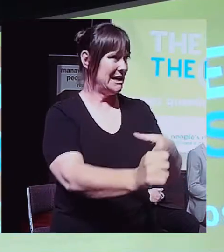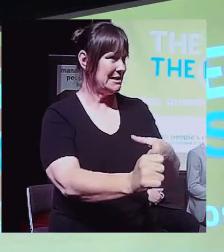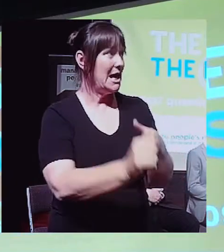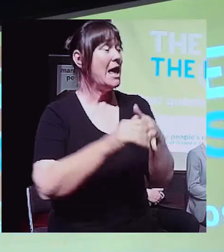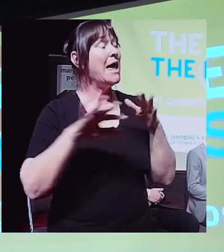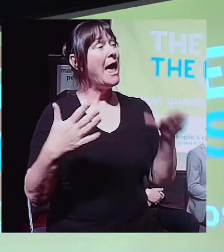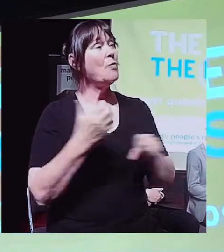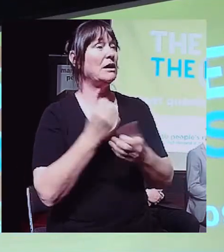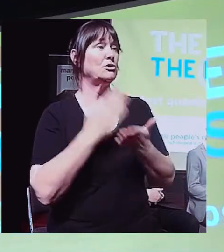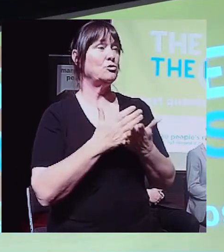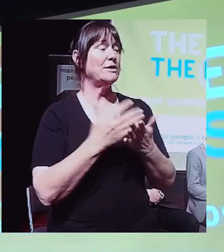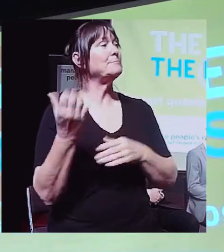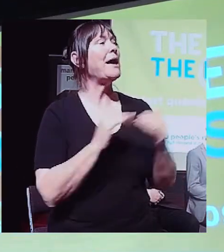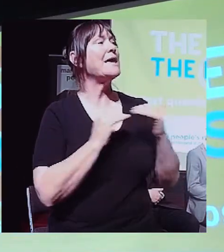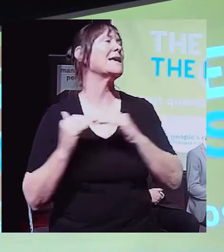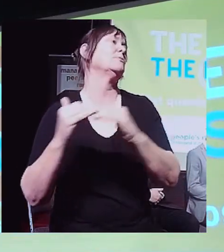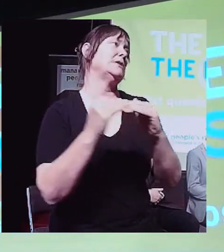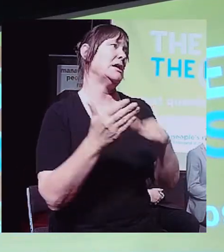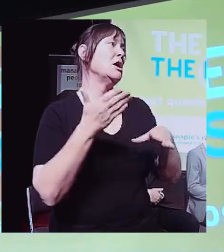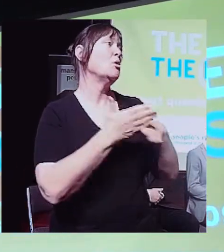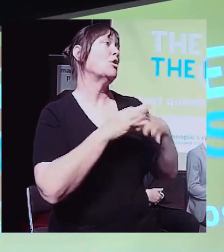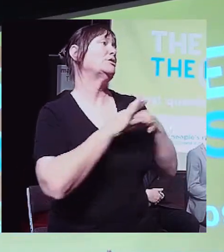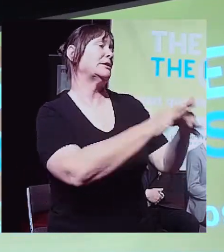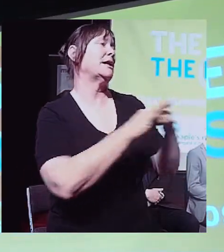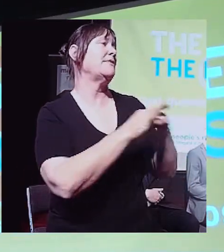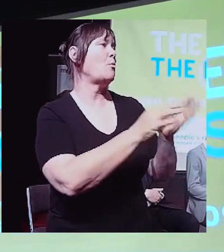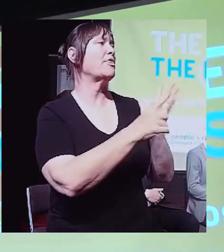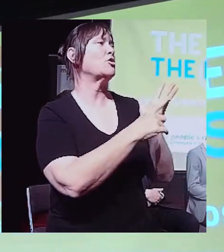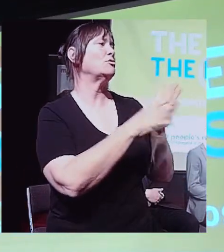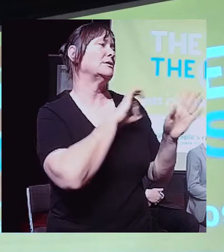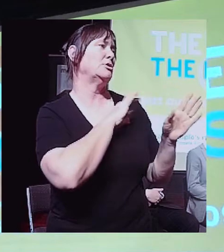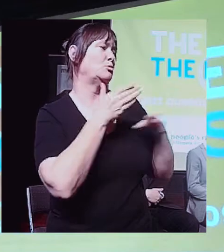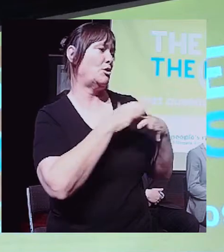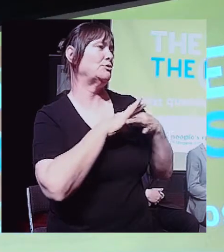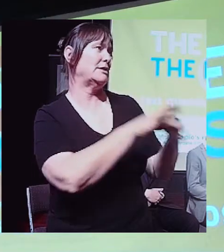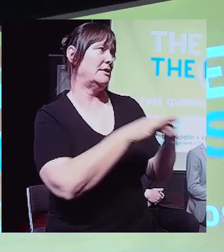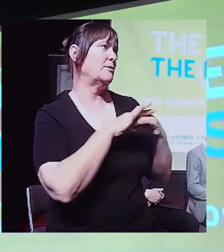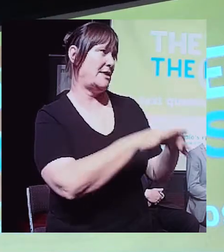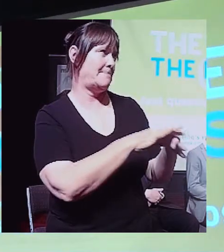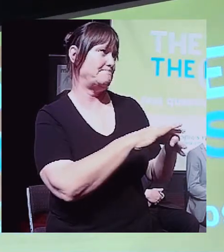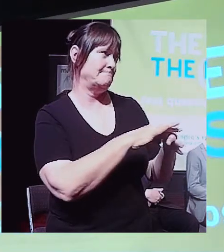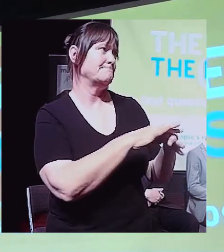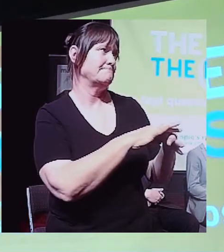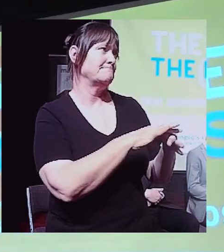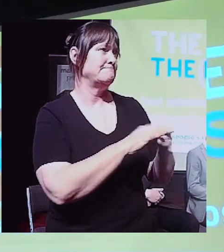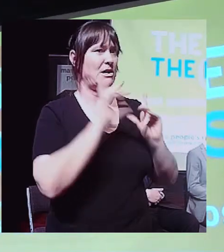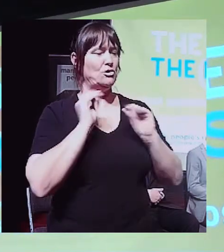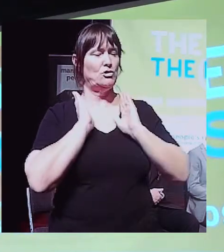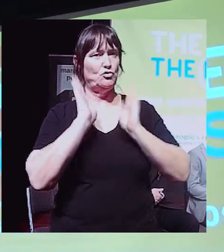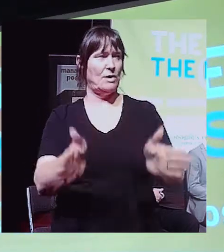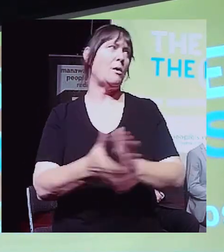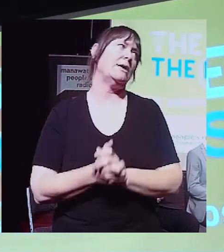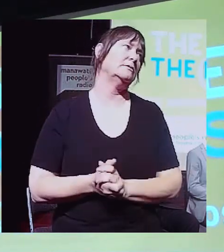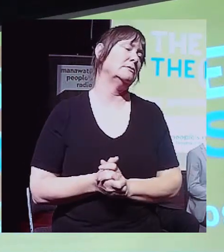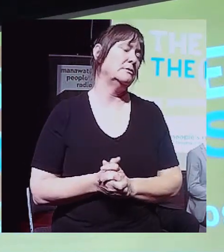is pay equity and settlements, working with the unions to make sure that happens. They've got their hands on the levers and they can do that straight away. So that's one